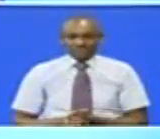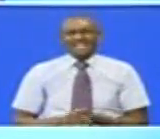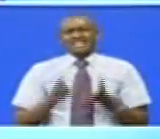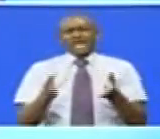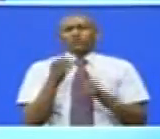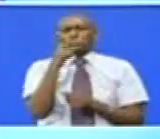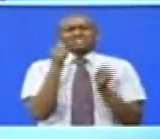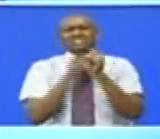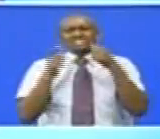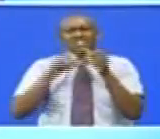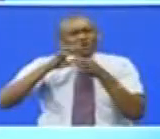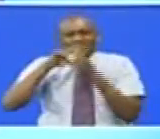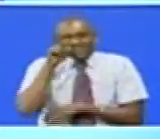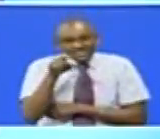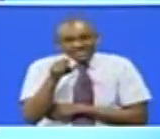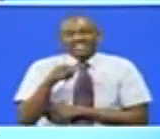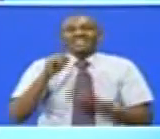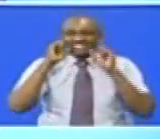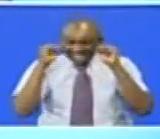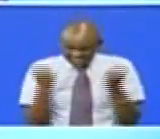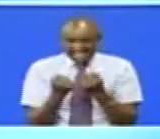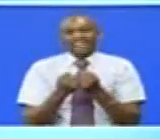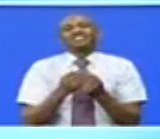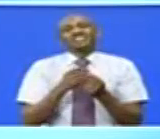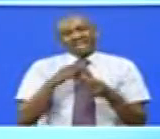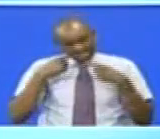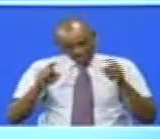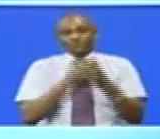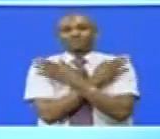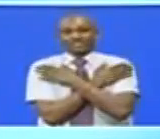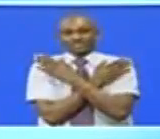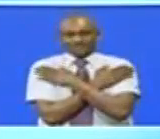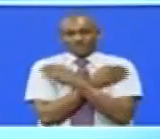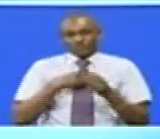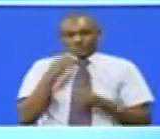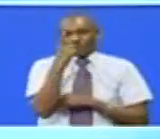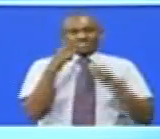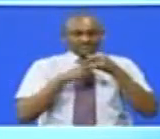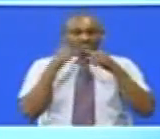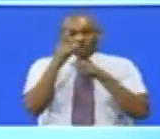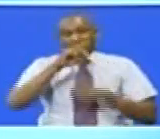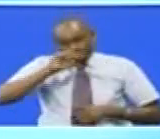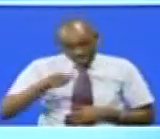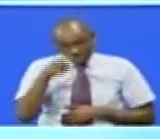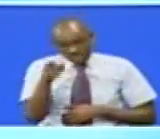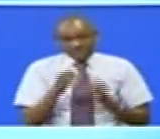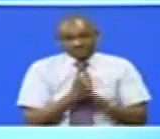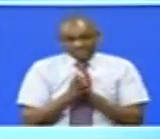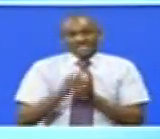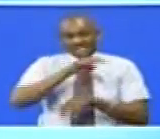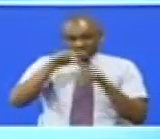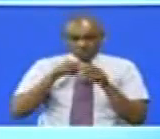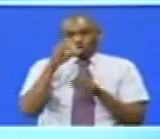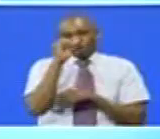Speaking of the 2016 Olympic Games, Tusker has announced a partnership deal worth 71 million shillings with the National Olympic Committee of